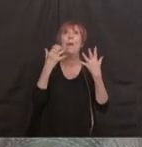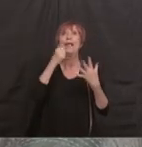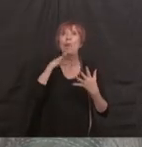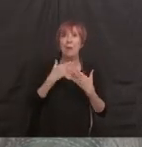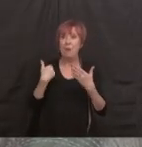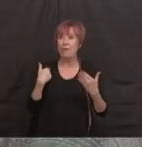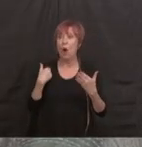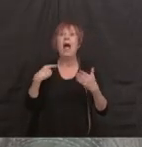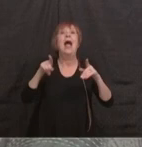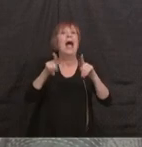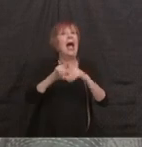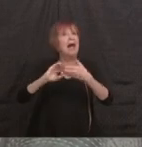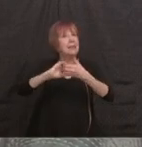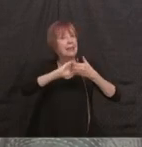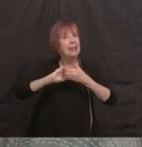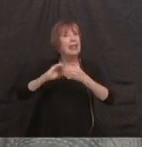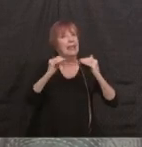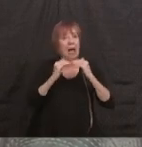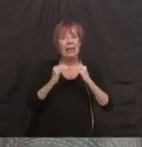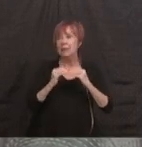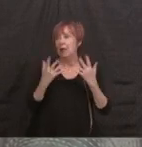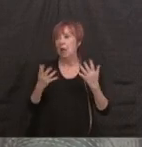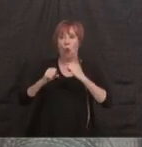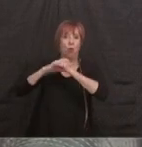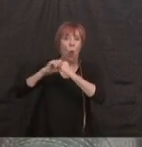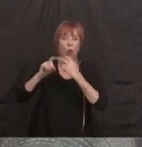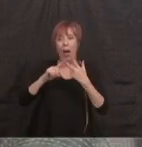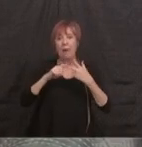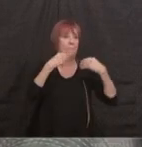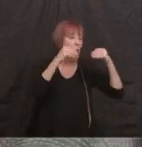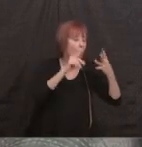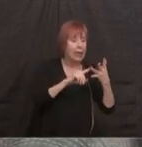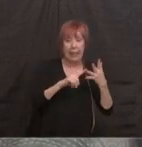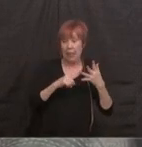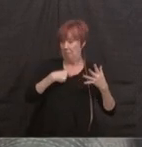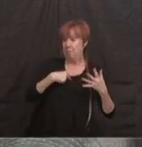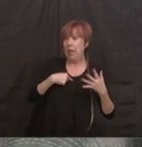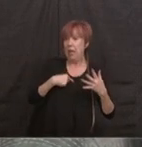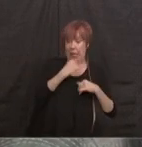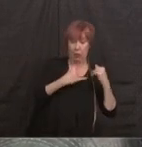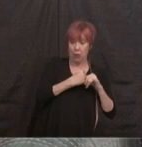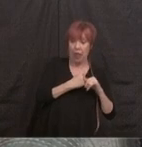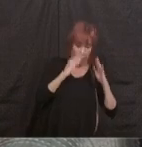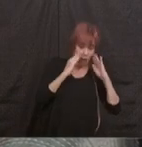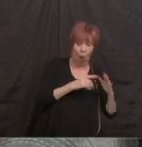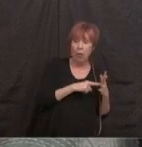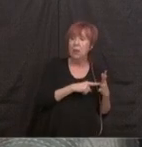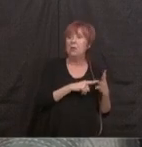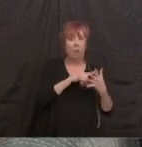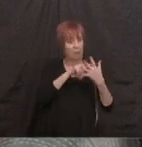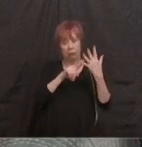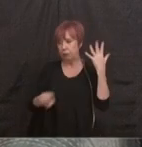is amazing. And so from programming to marketing to what I do on the international side, you know, we